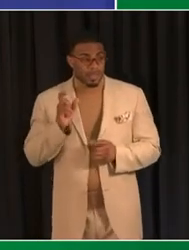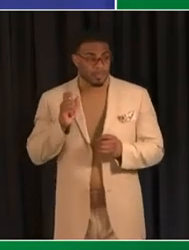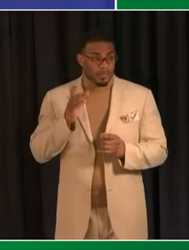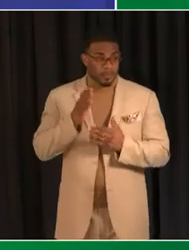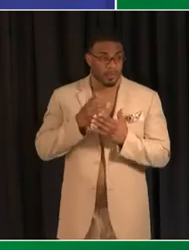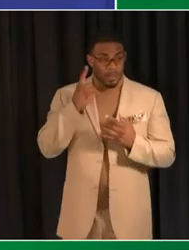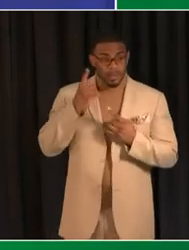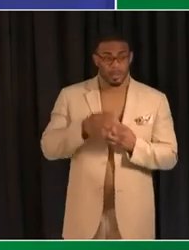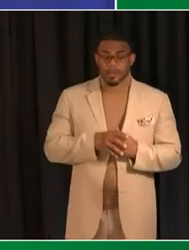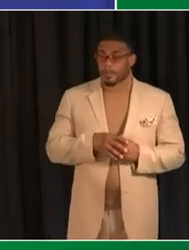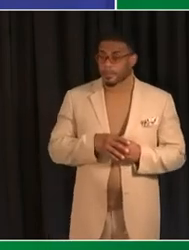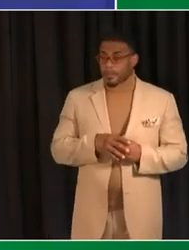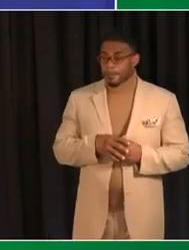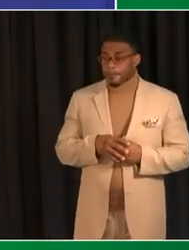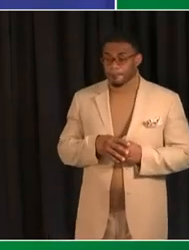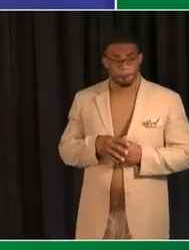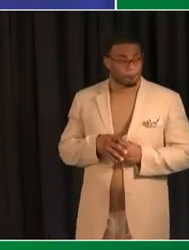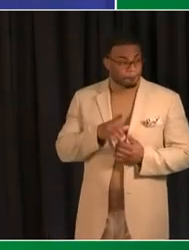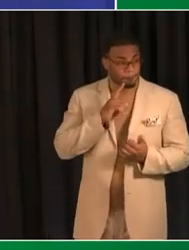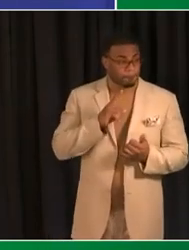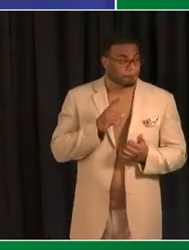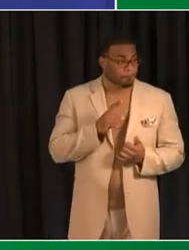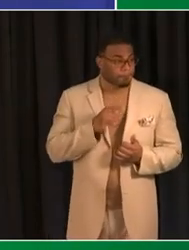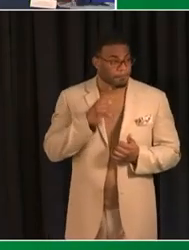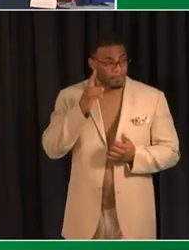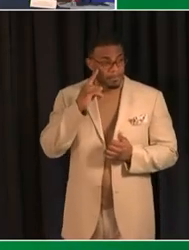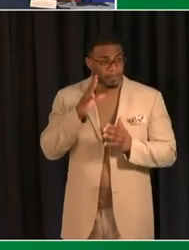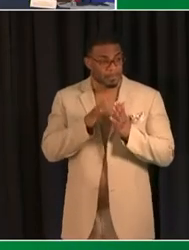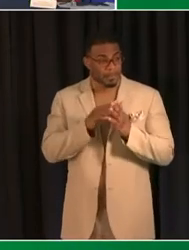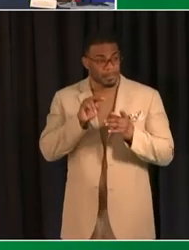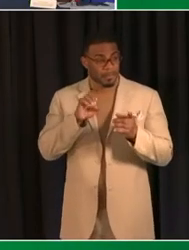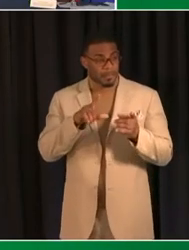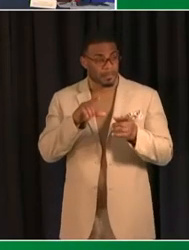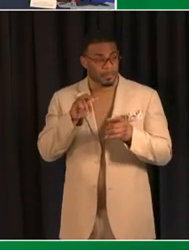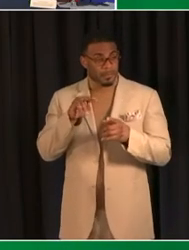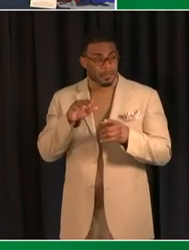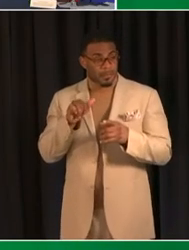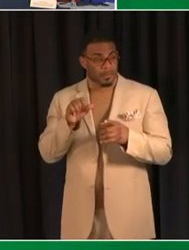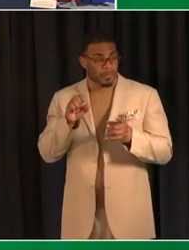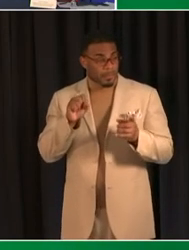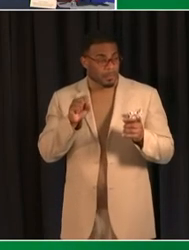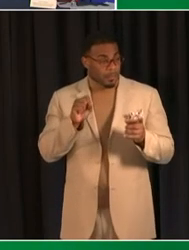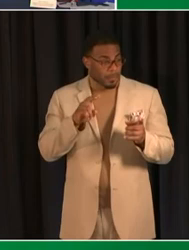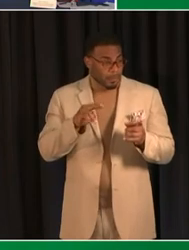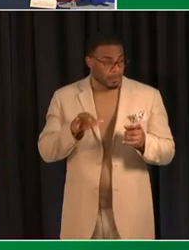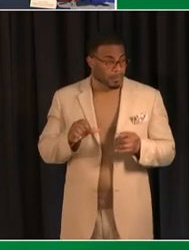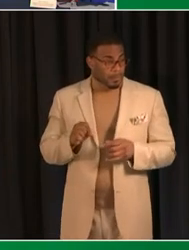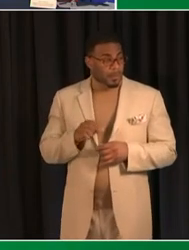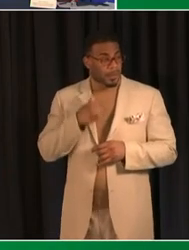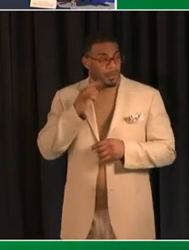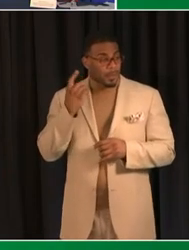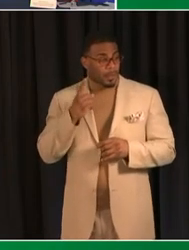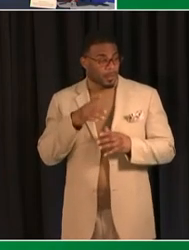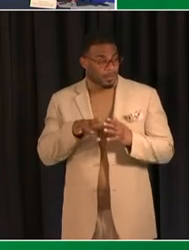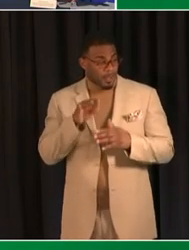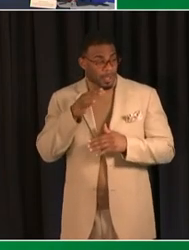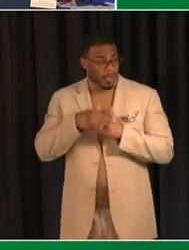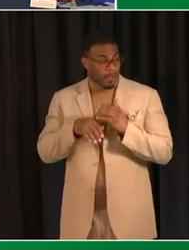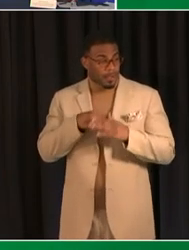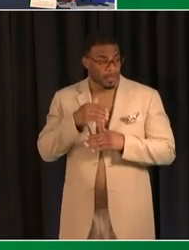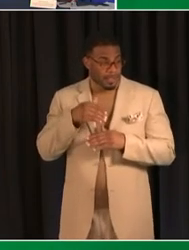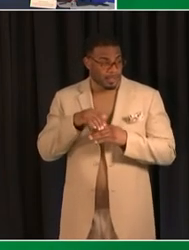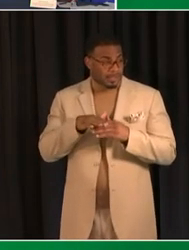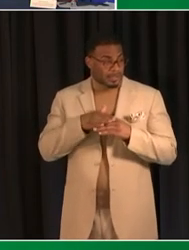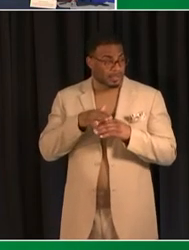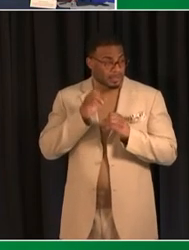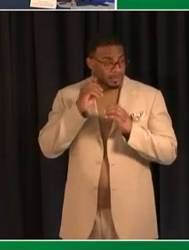you want to give us your parting thought? Sure. I'd echo Neil and Leona and just say that we can all find comfort